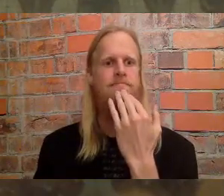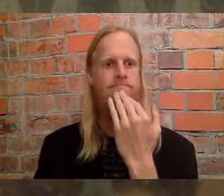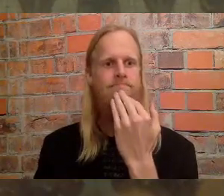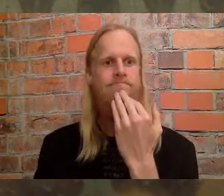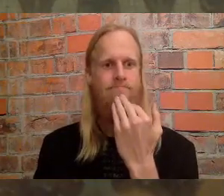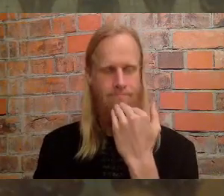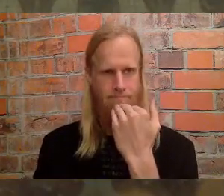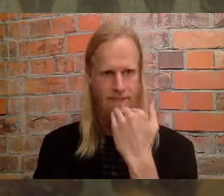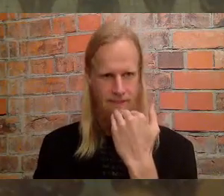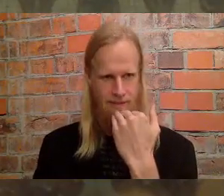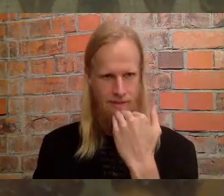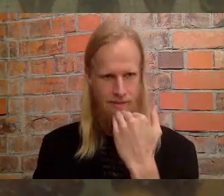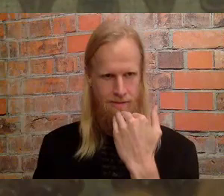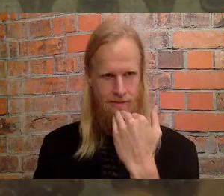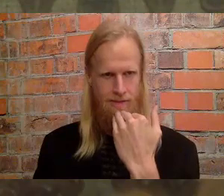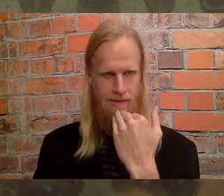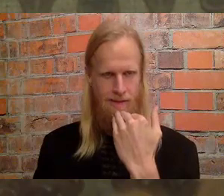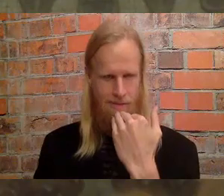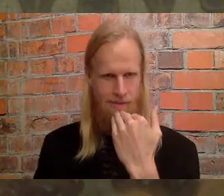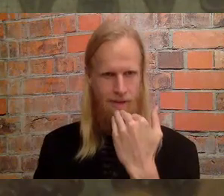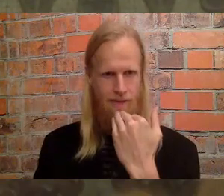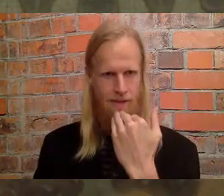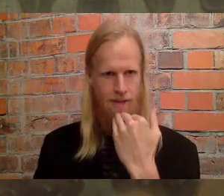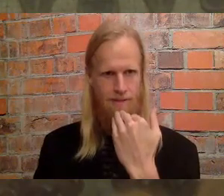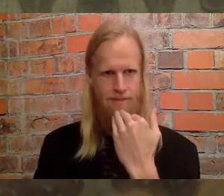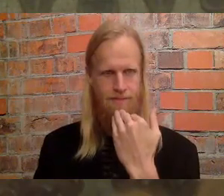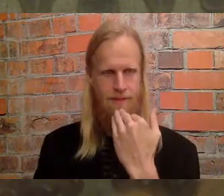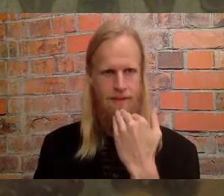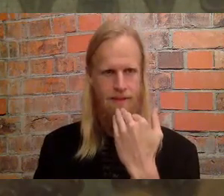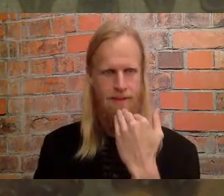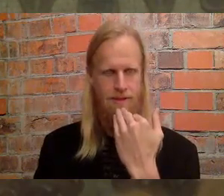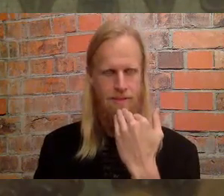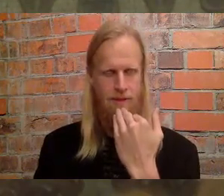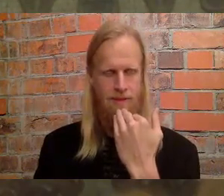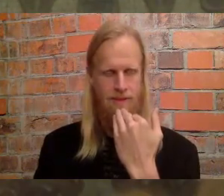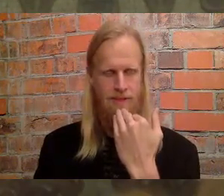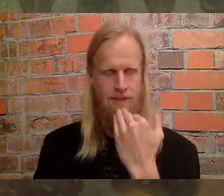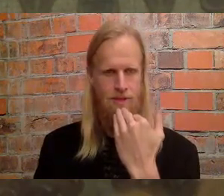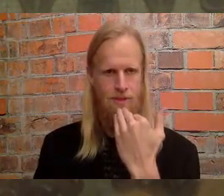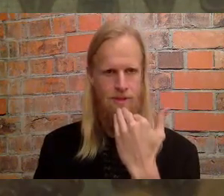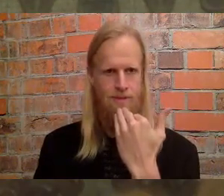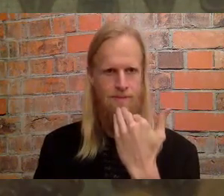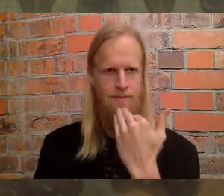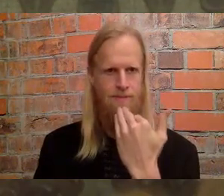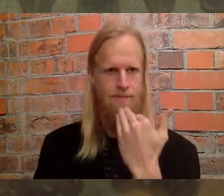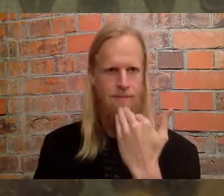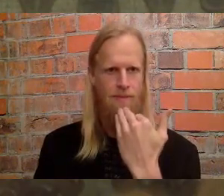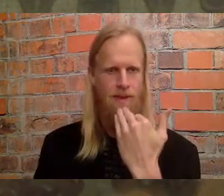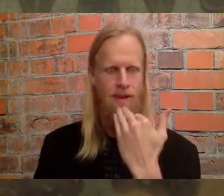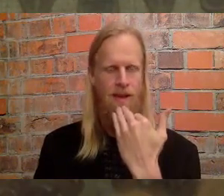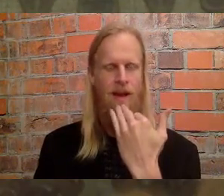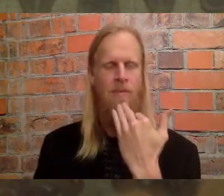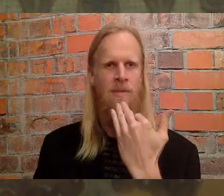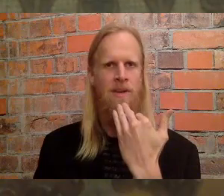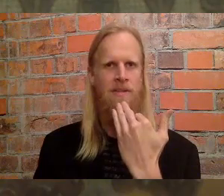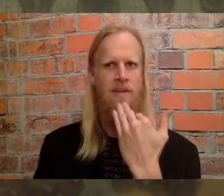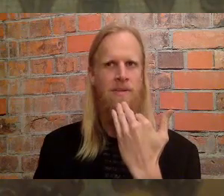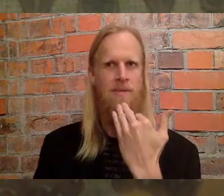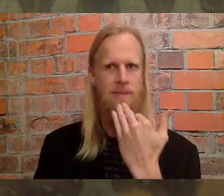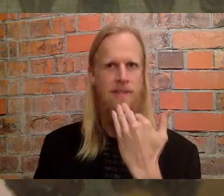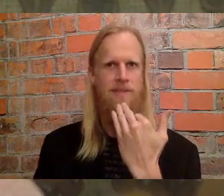lips. Even though there's a part of me that's not sure about my divine purpose yet.